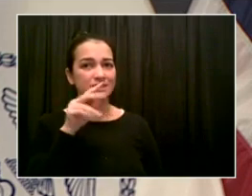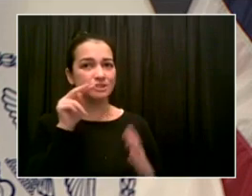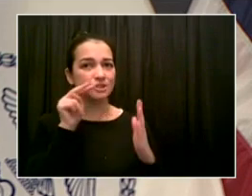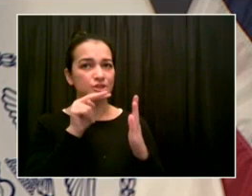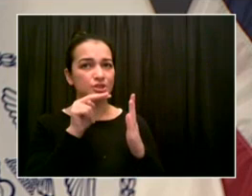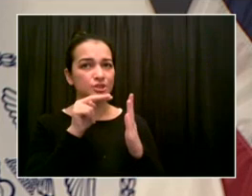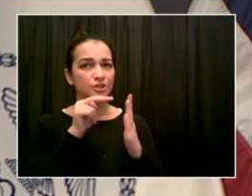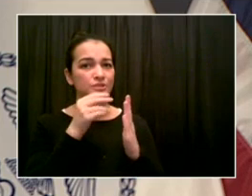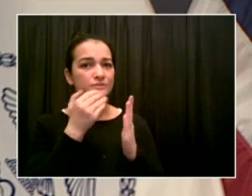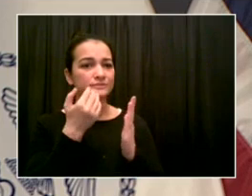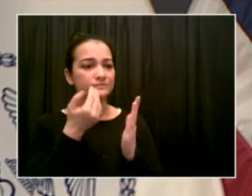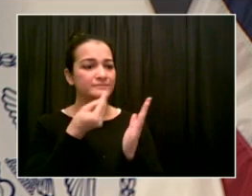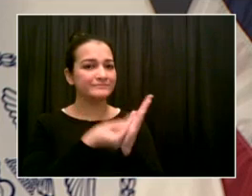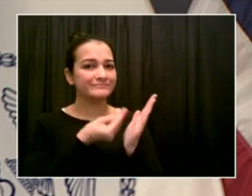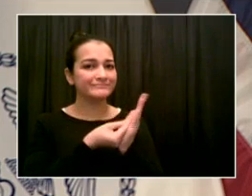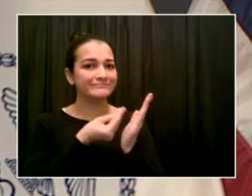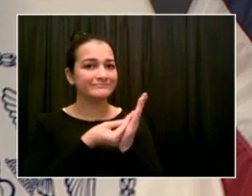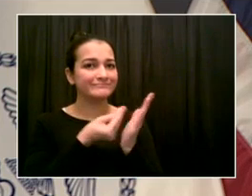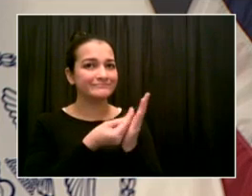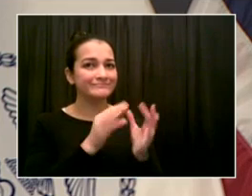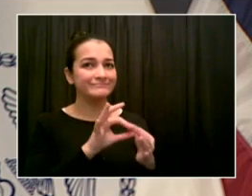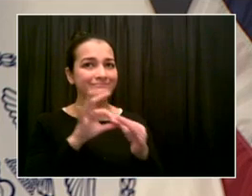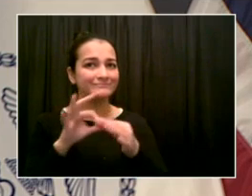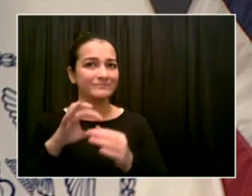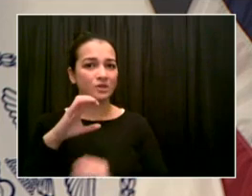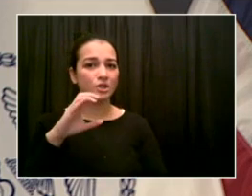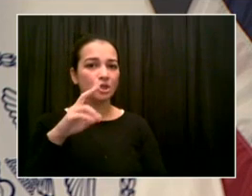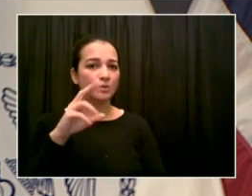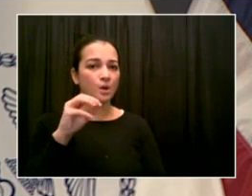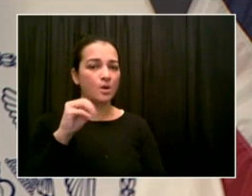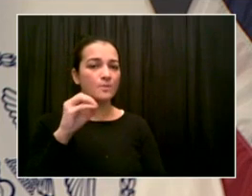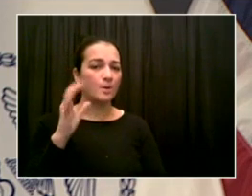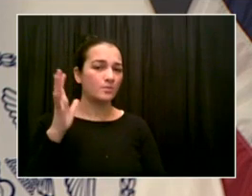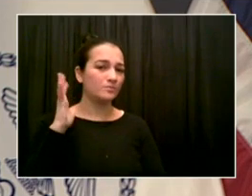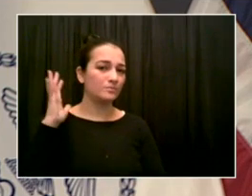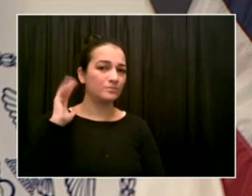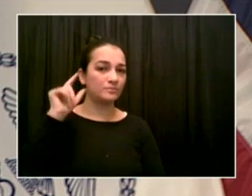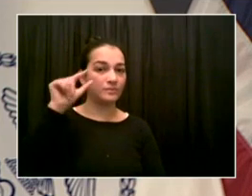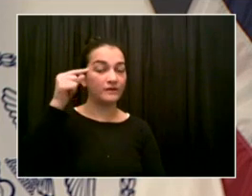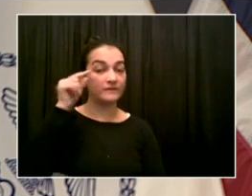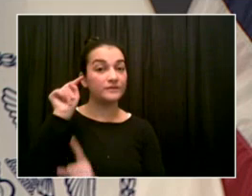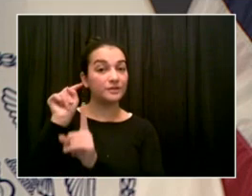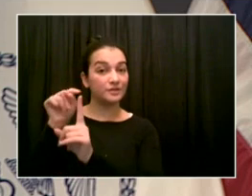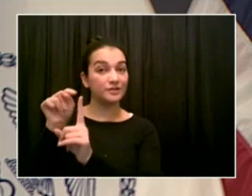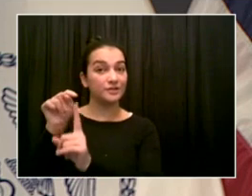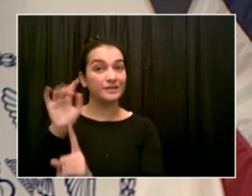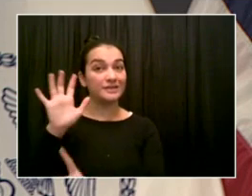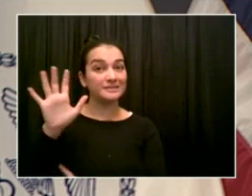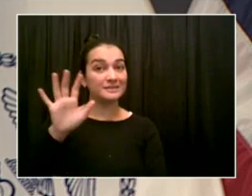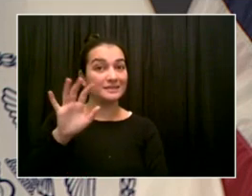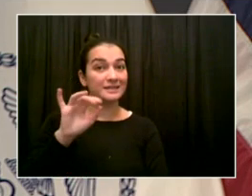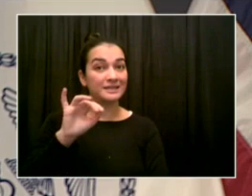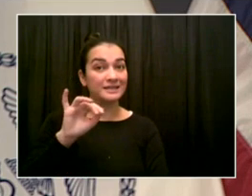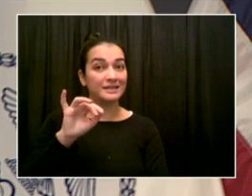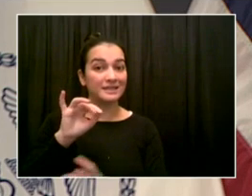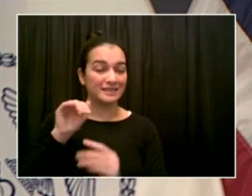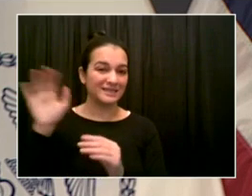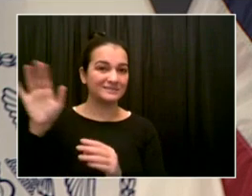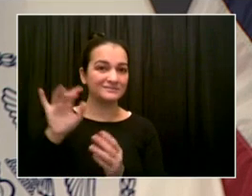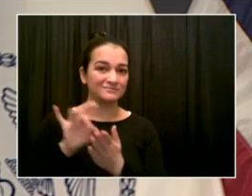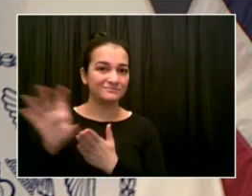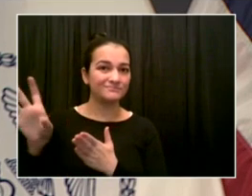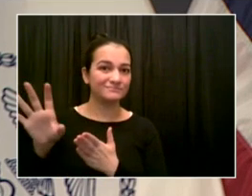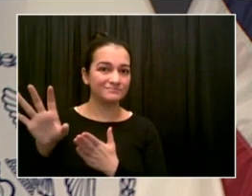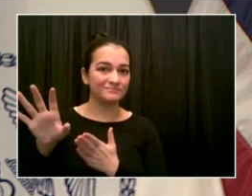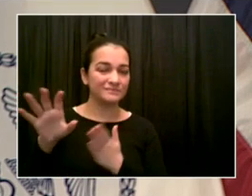that was released this morning. Do you have any immediate reactions? And, the decision they've made is not to impeach him